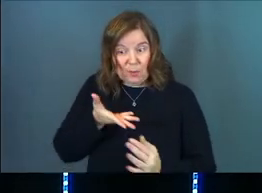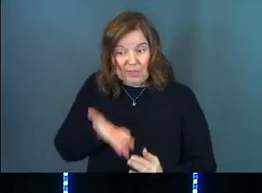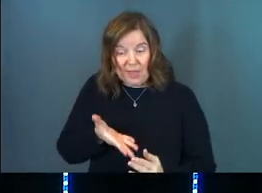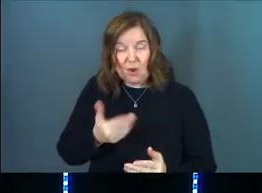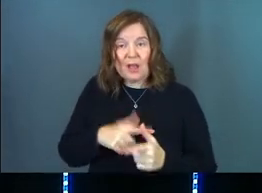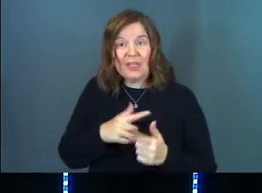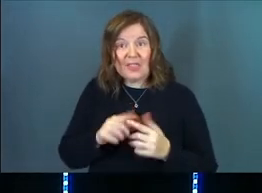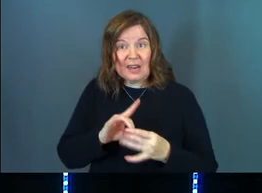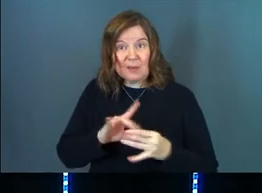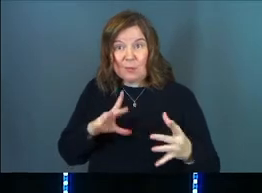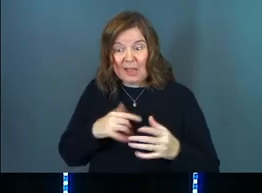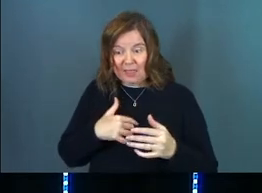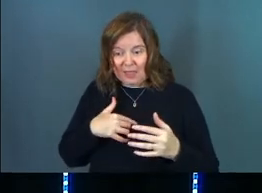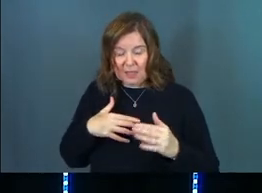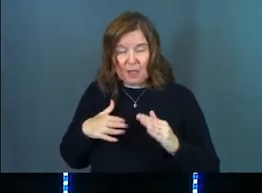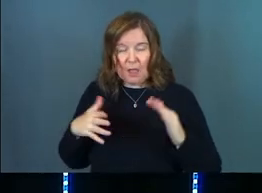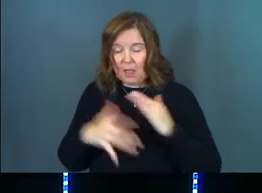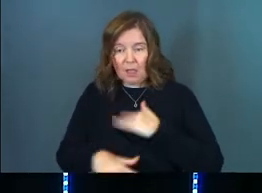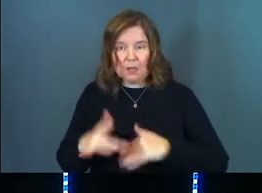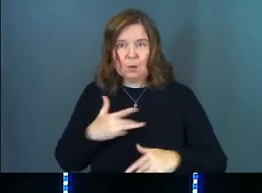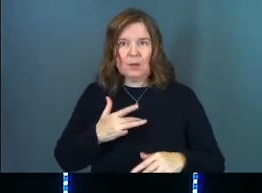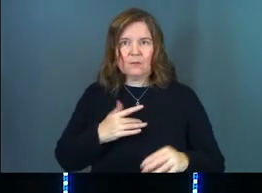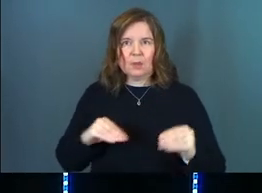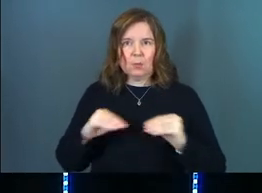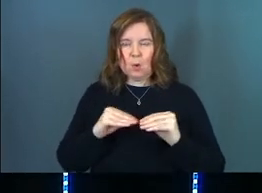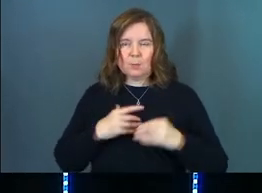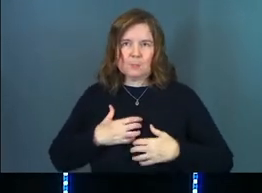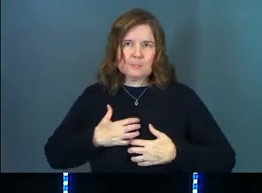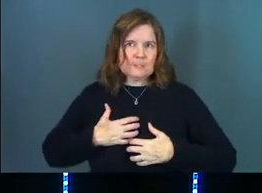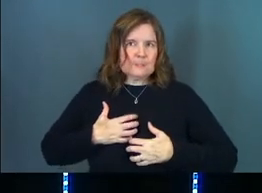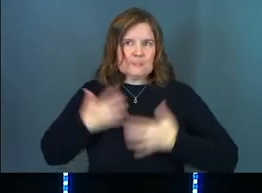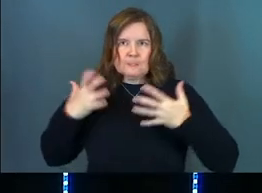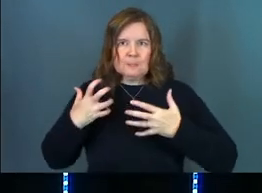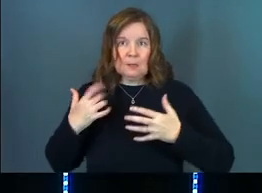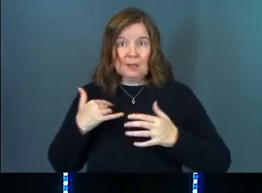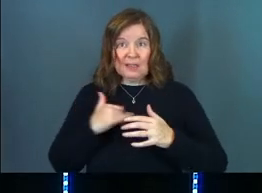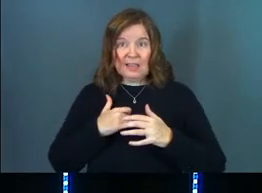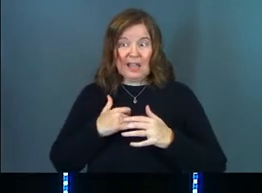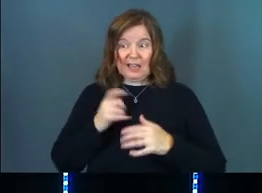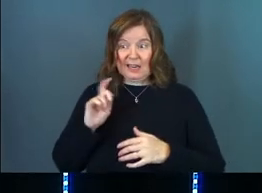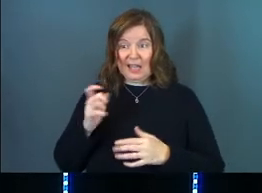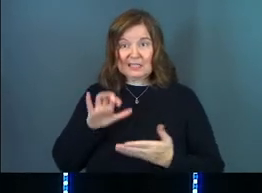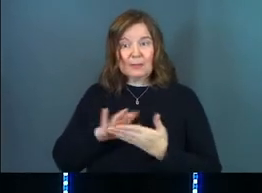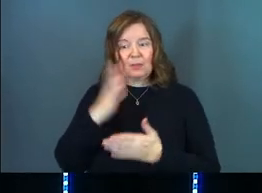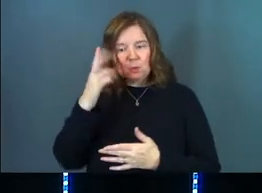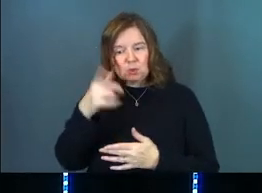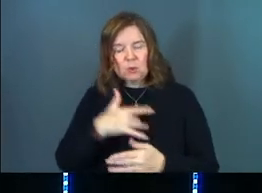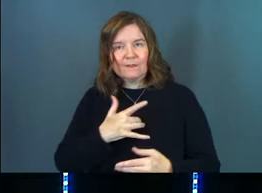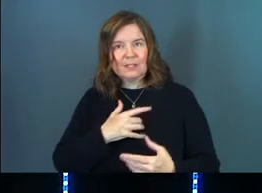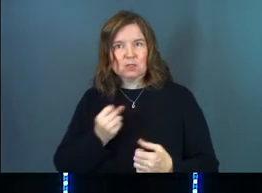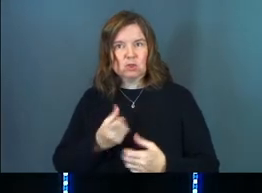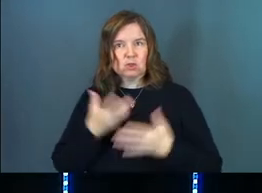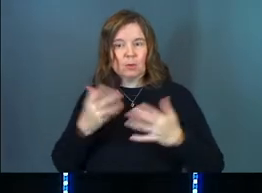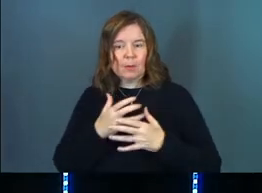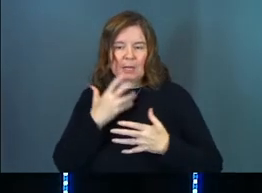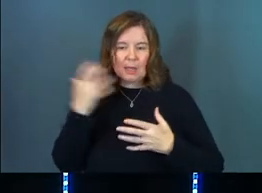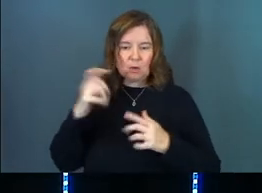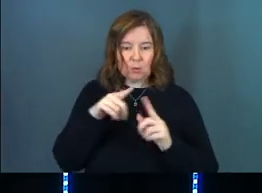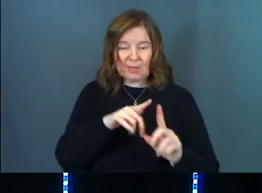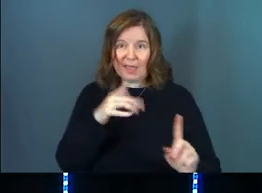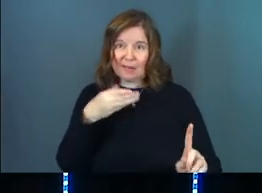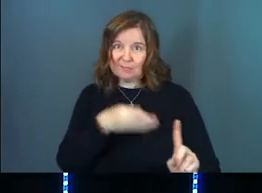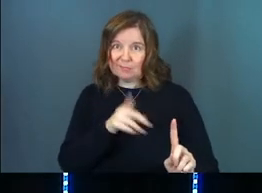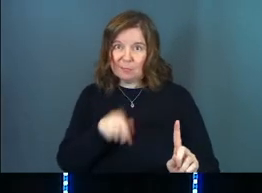there, and then it breaks and there's betrayal, we feel more and more anger, don't we? Like an ex-spouse, that's the reason you feel so much anger toward